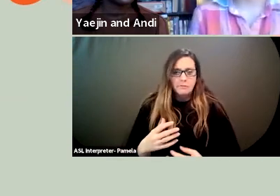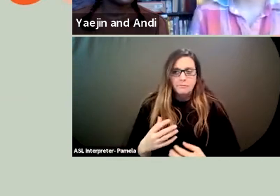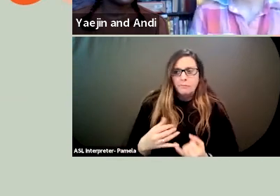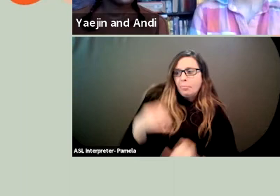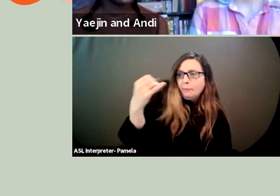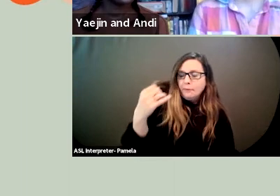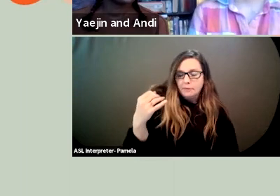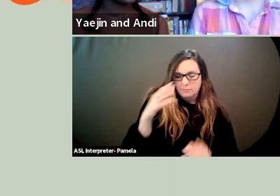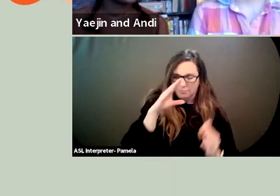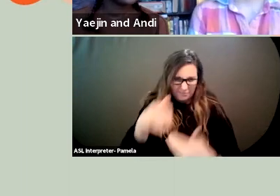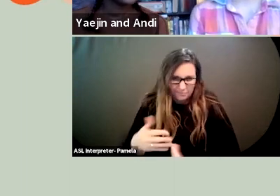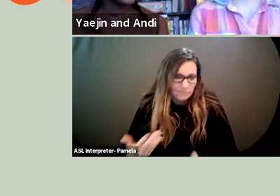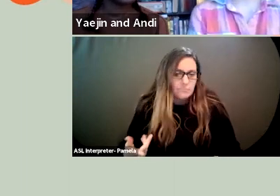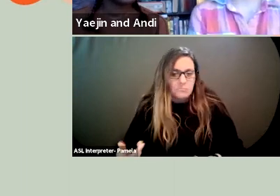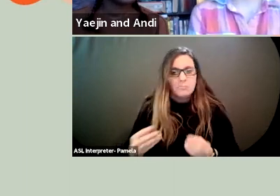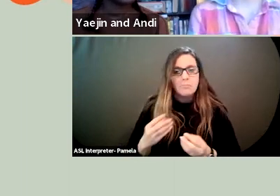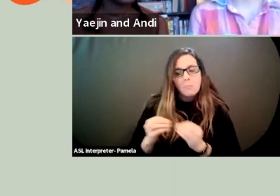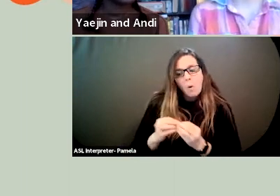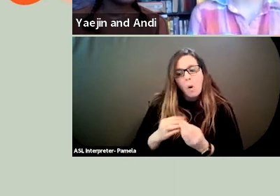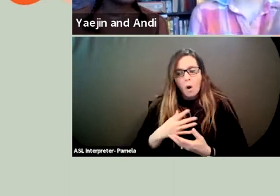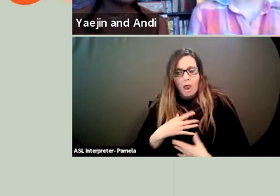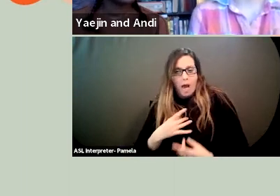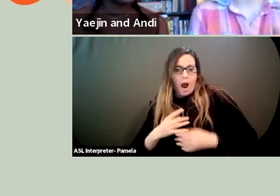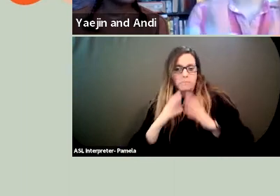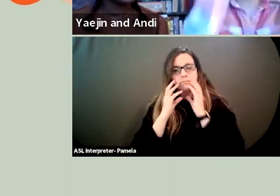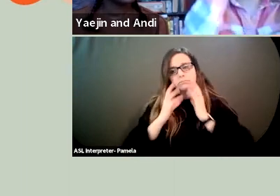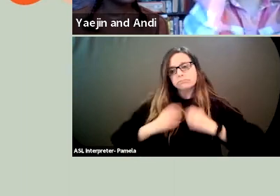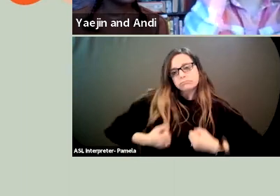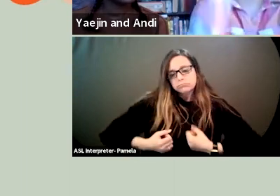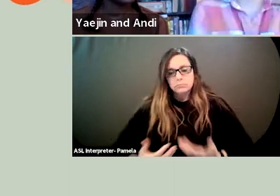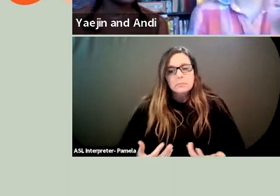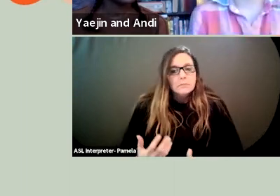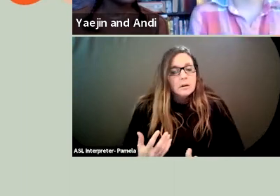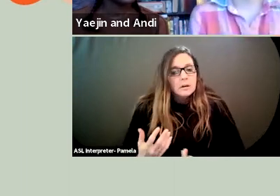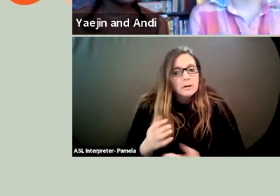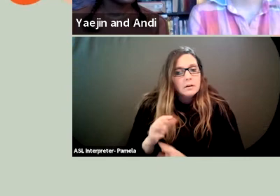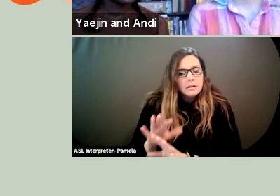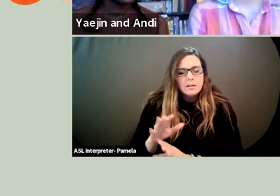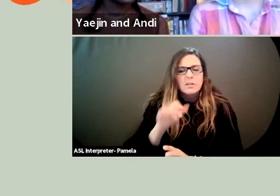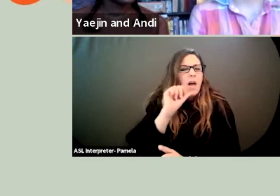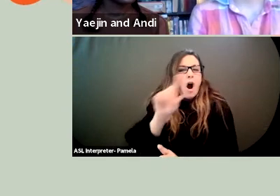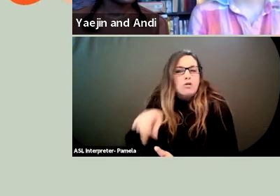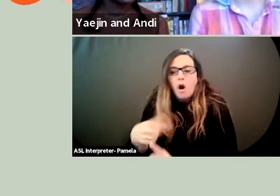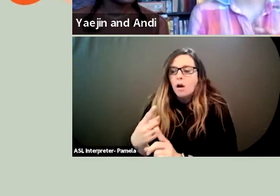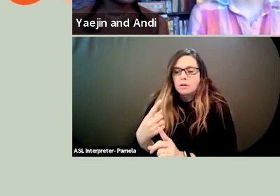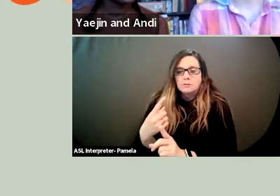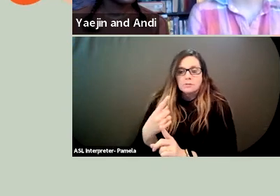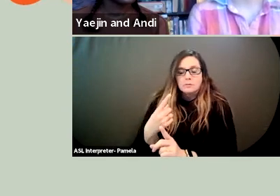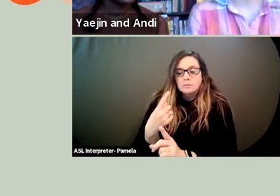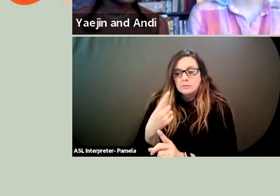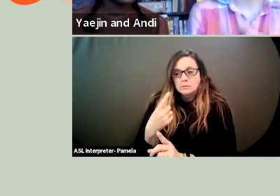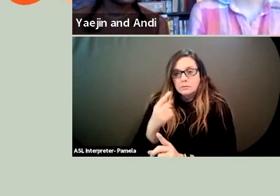thin. So we just feel the research has overly focused on the gay